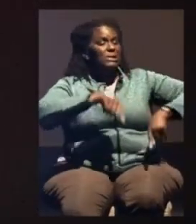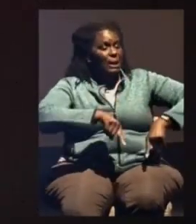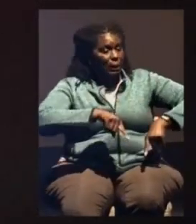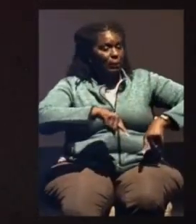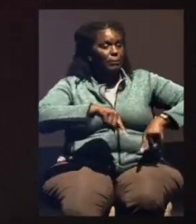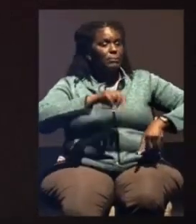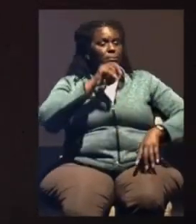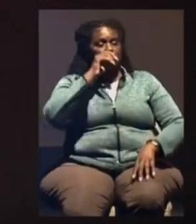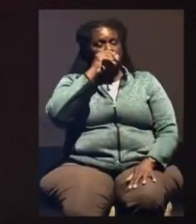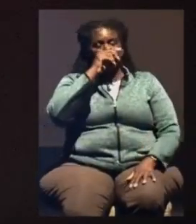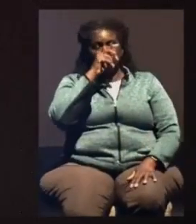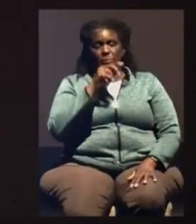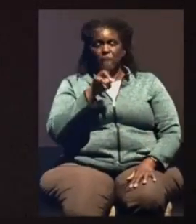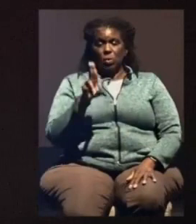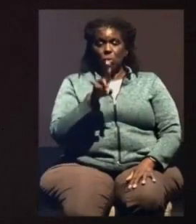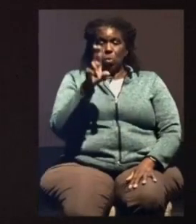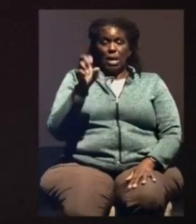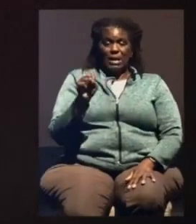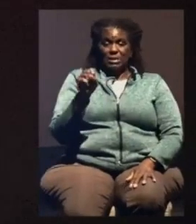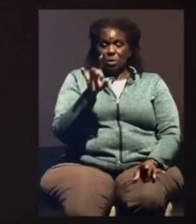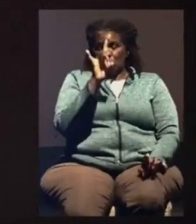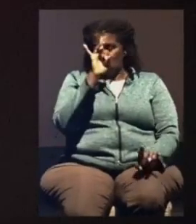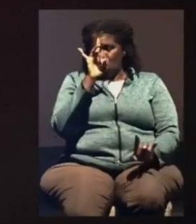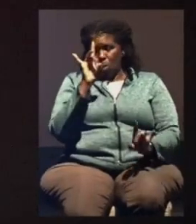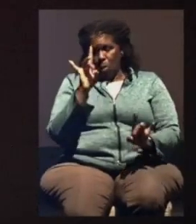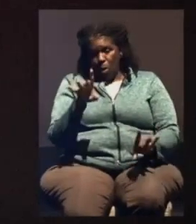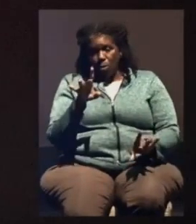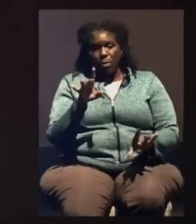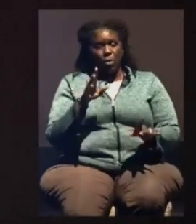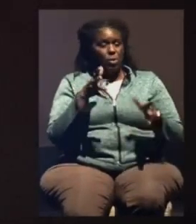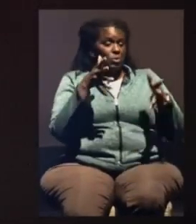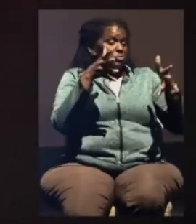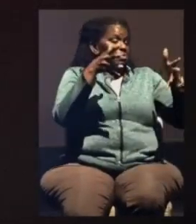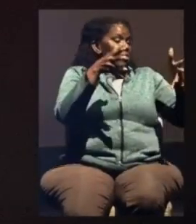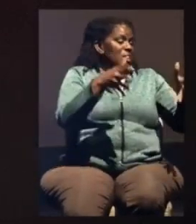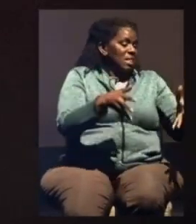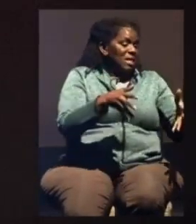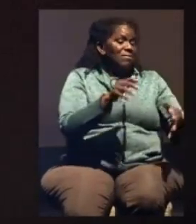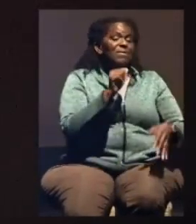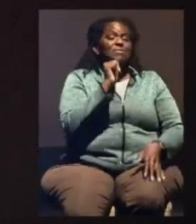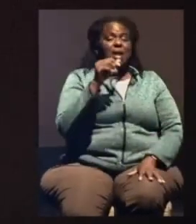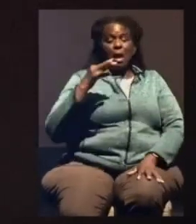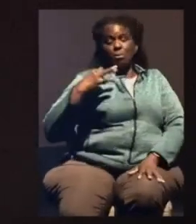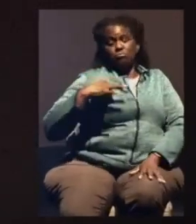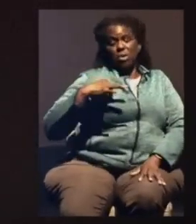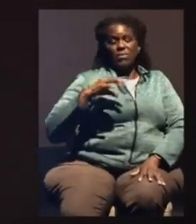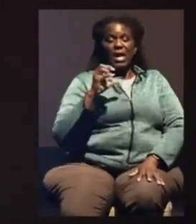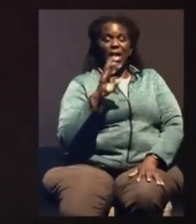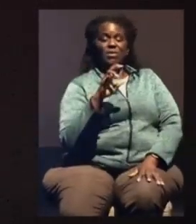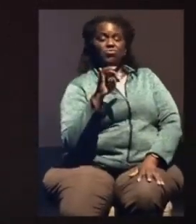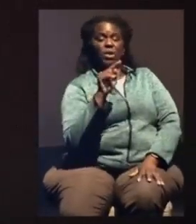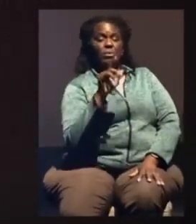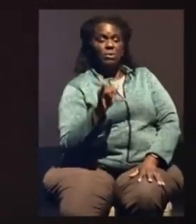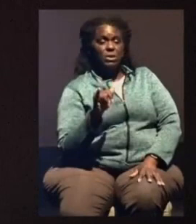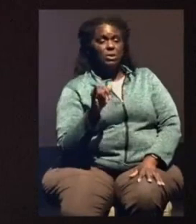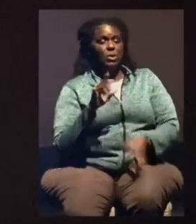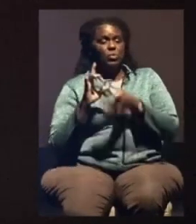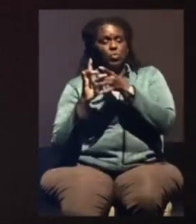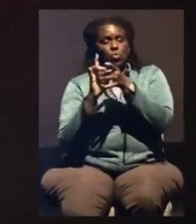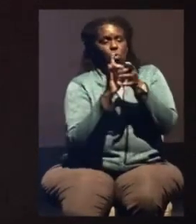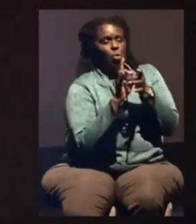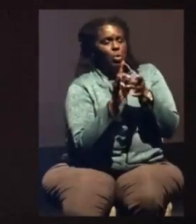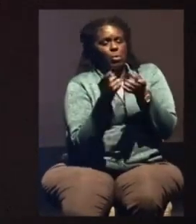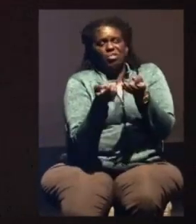scales. In the U.S., it would be terribly inefficient to leave it just to nonprofits and charities to coordinate their